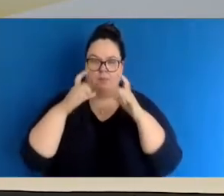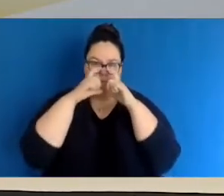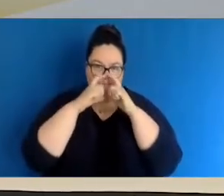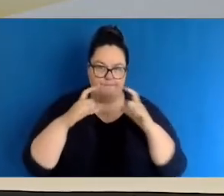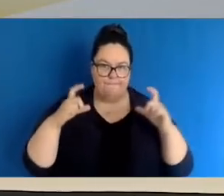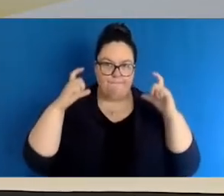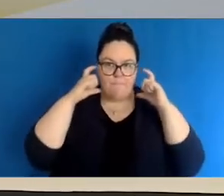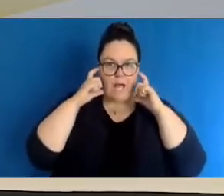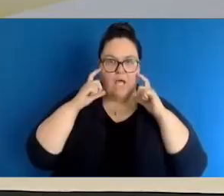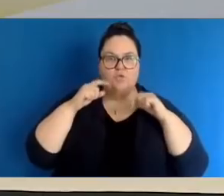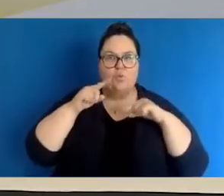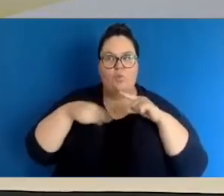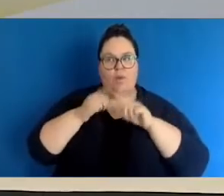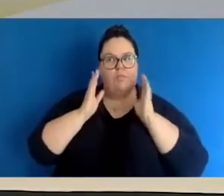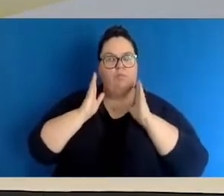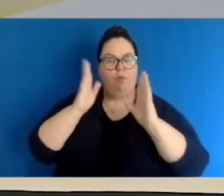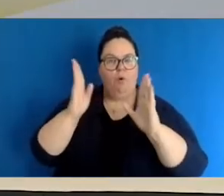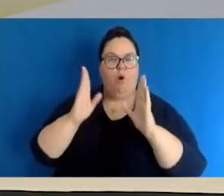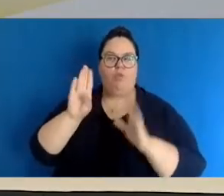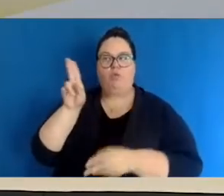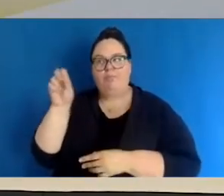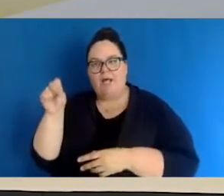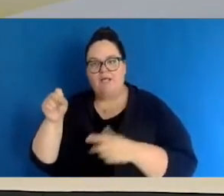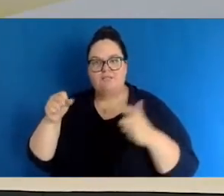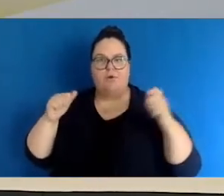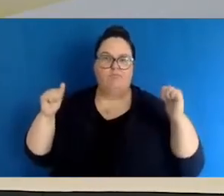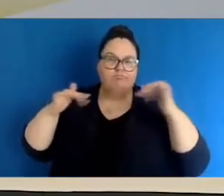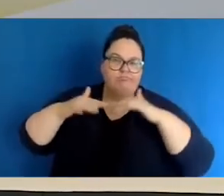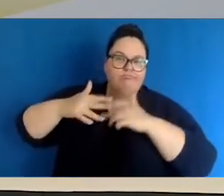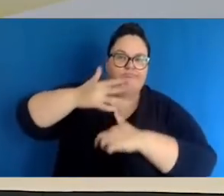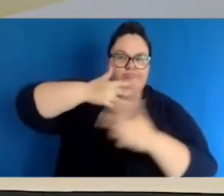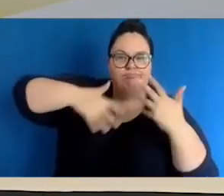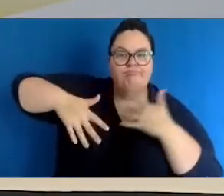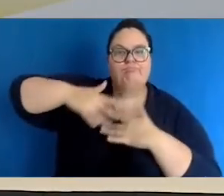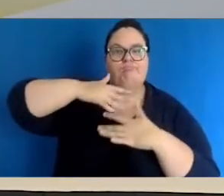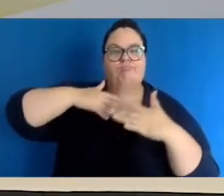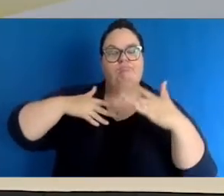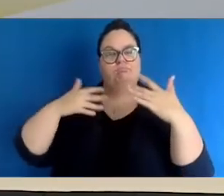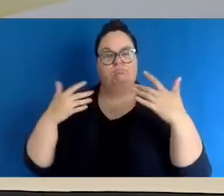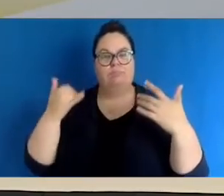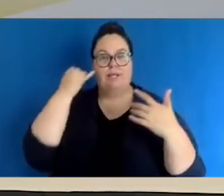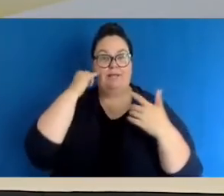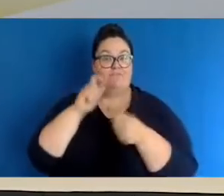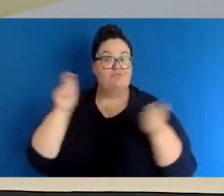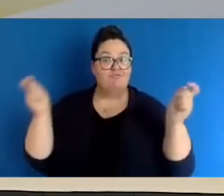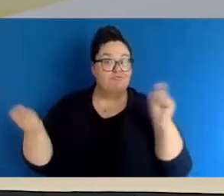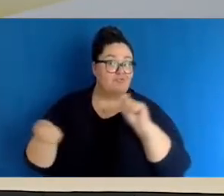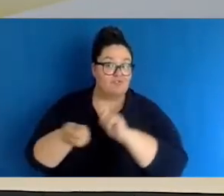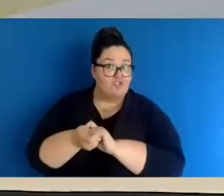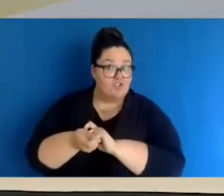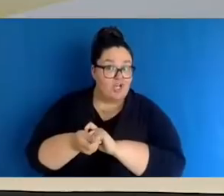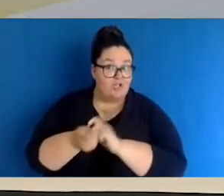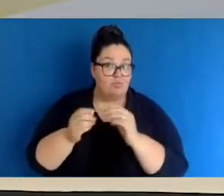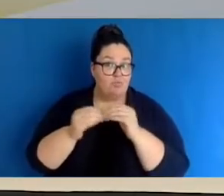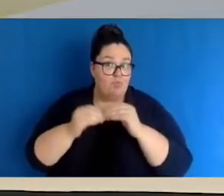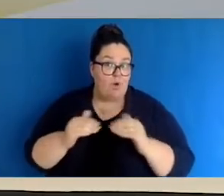we transition in common places and on buses. And then if we need to make a change to a higher